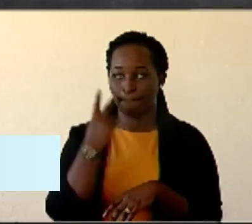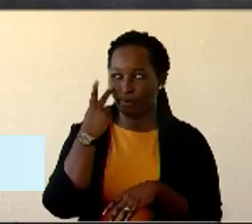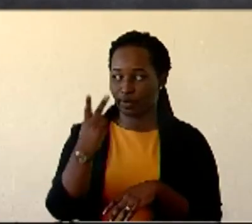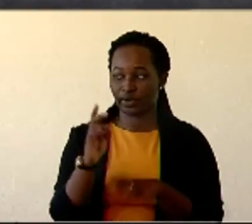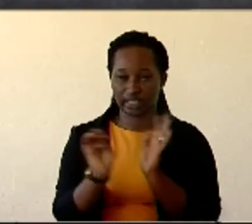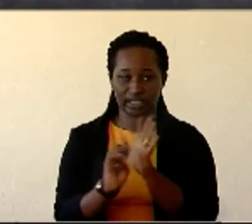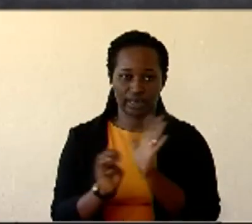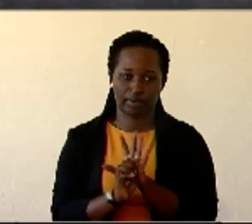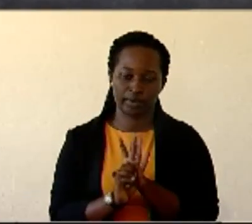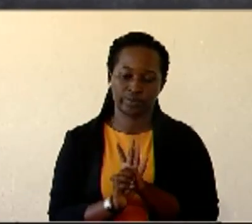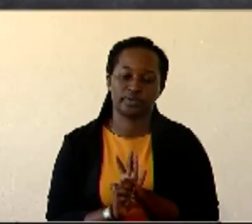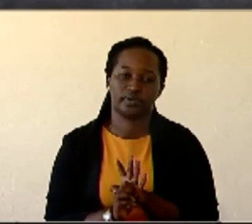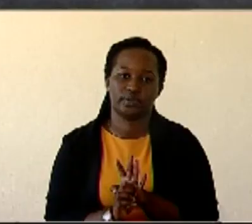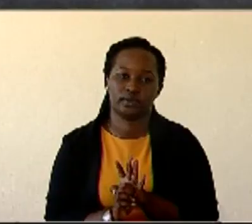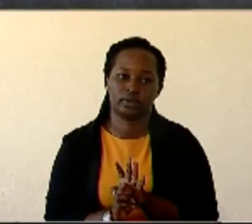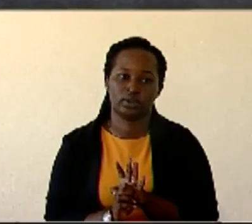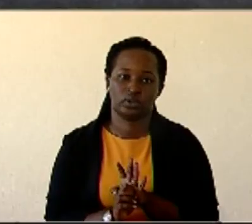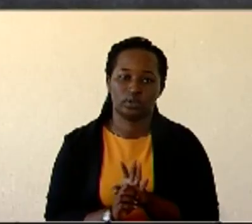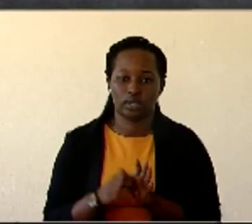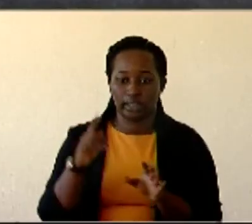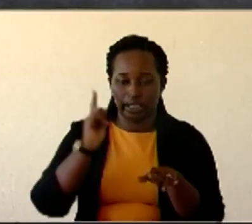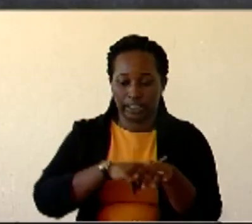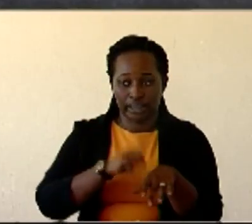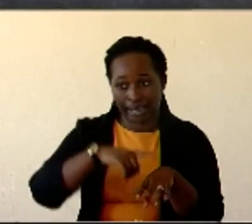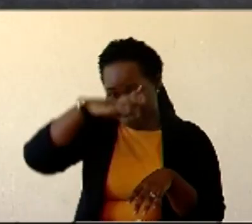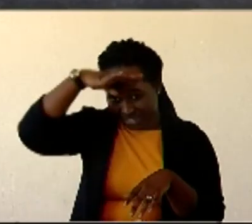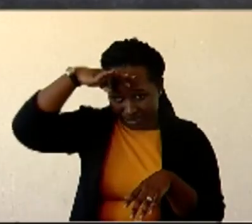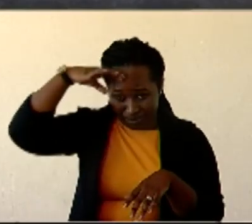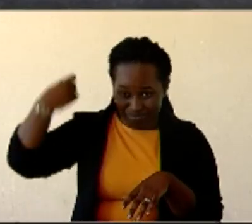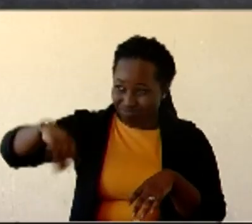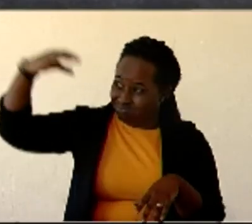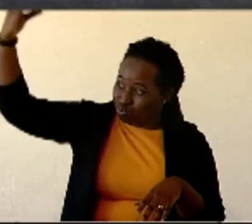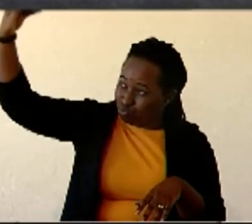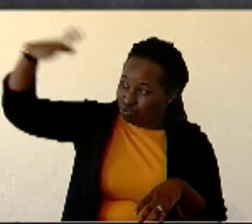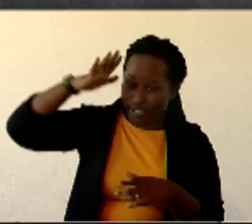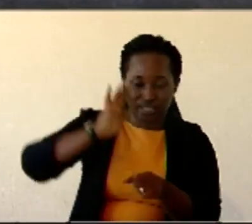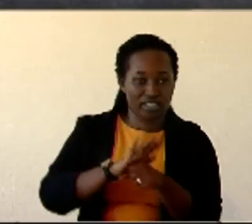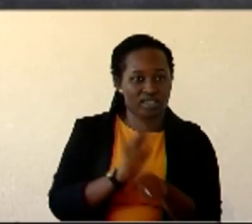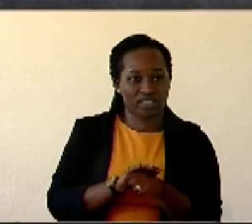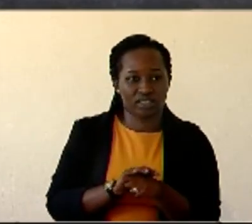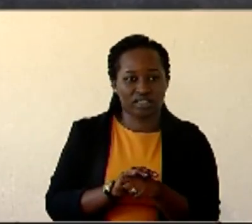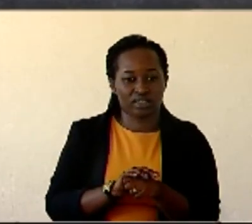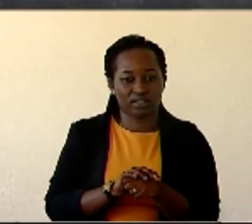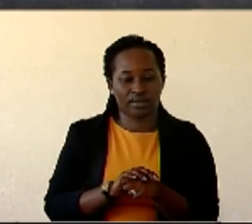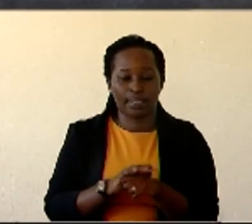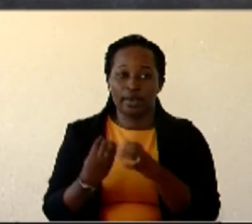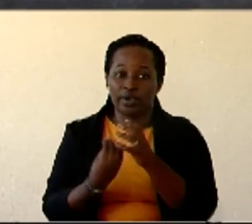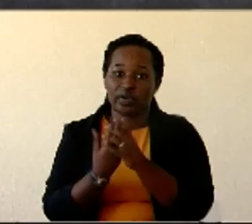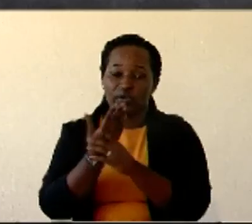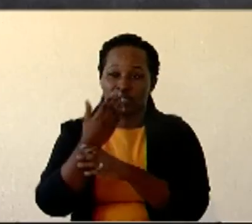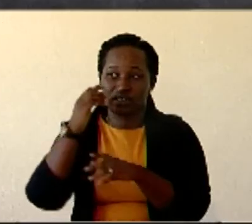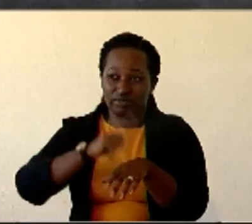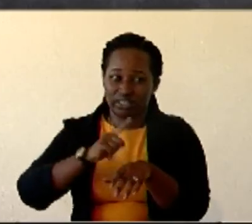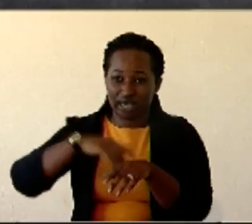this example, compare maybe in dry seasons. You may not easily increase, in dry seasons,